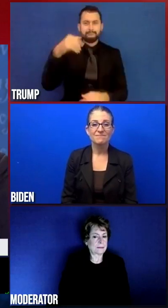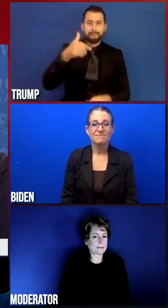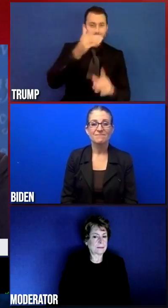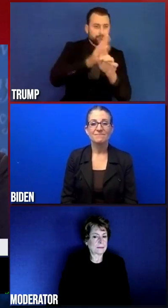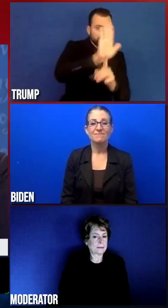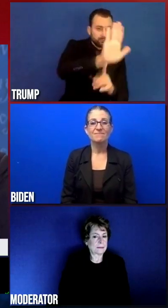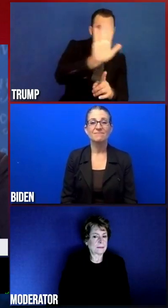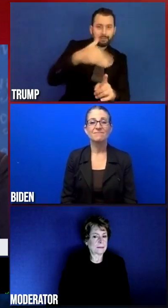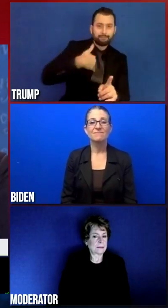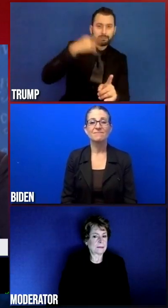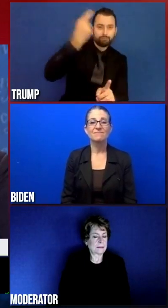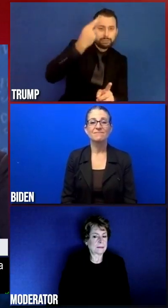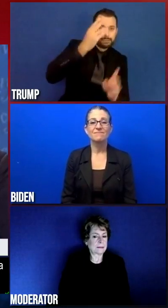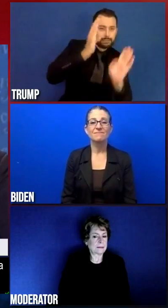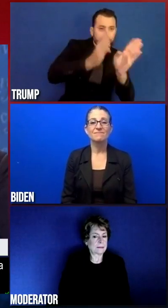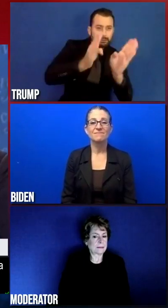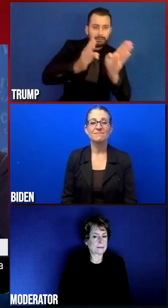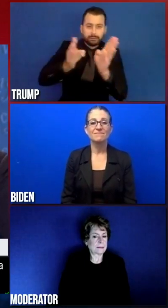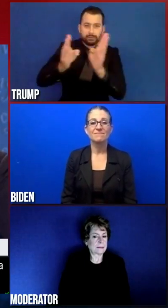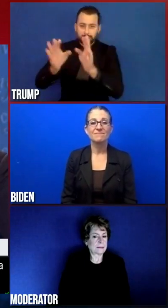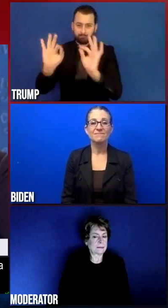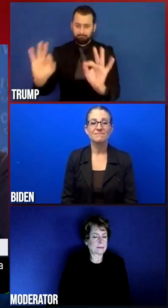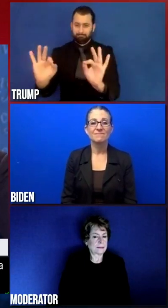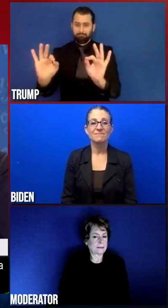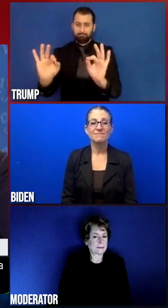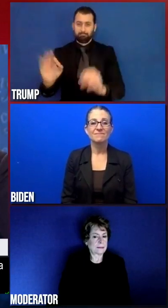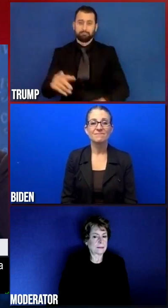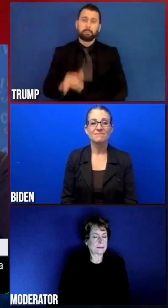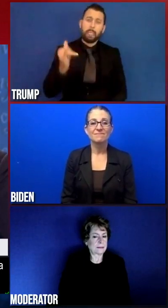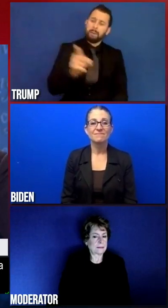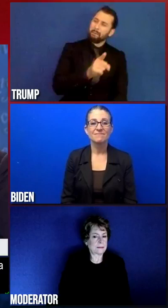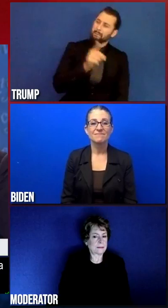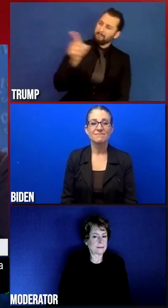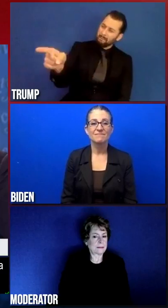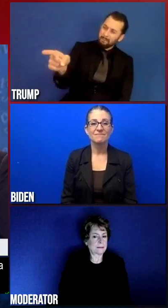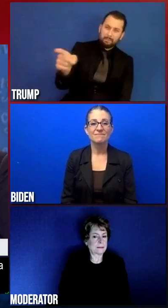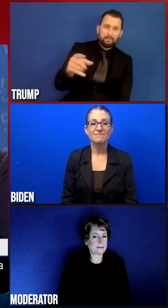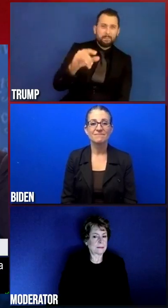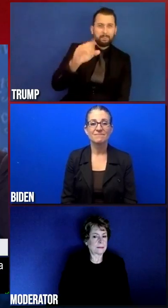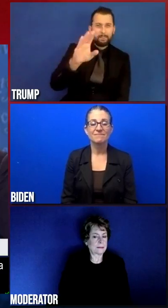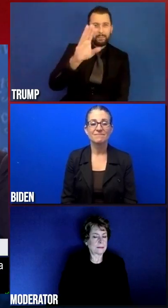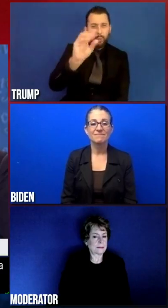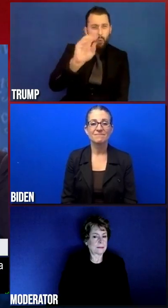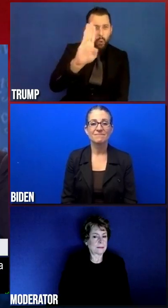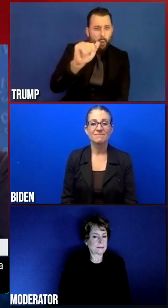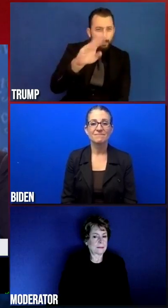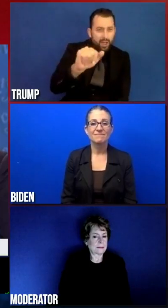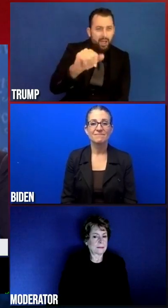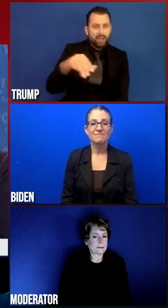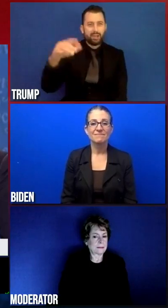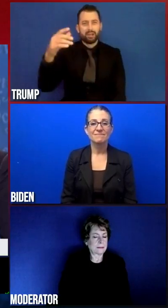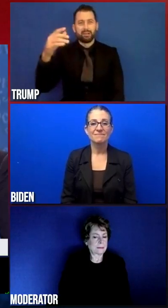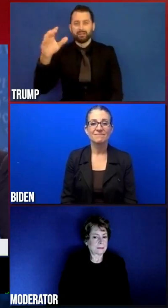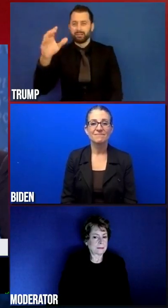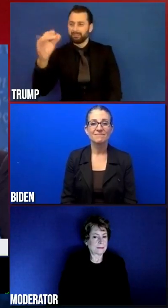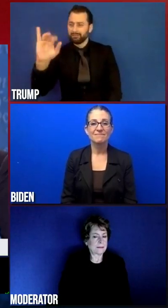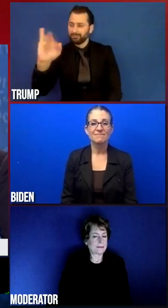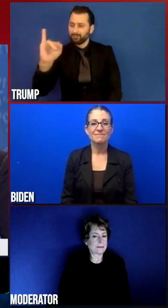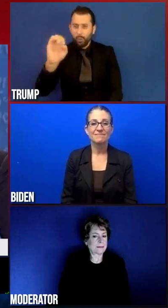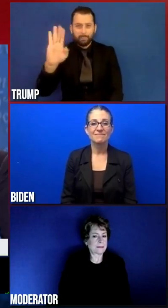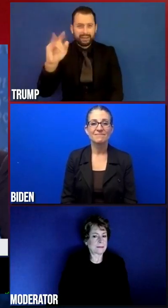128 judges to fill. When you leave office, you don't leave any judges. That's like, you just don't do that. They